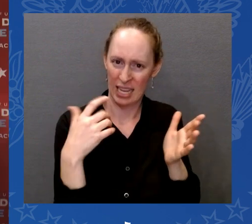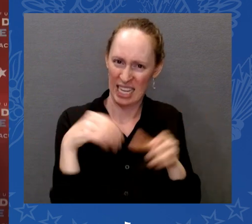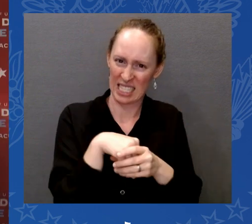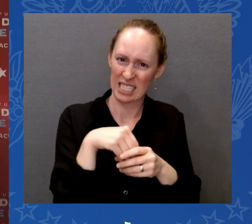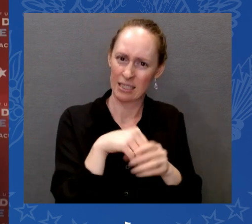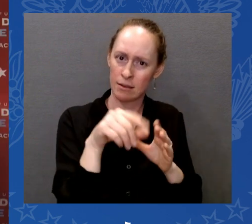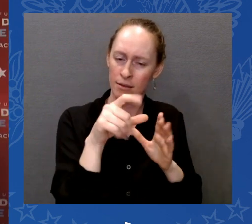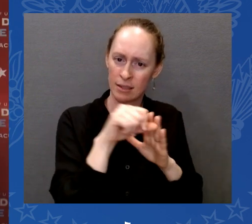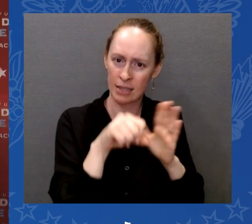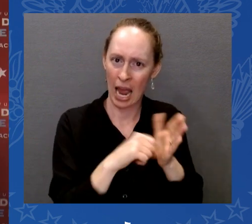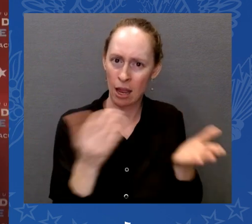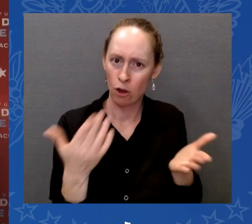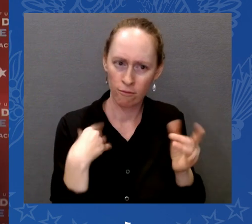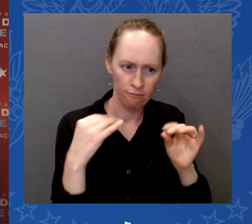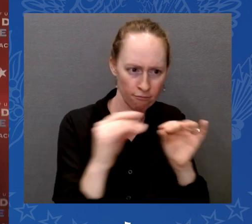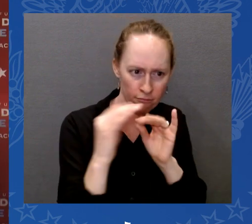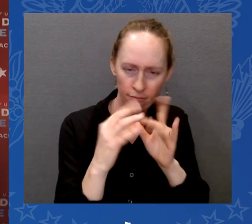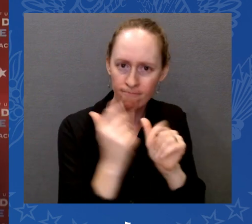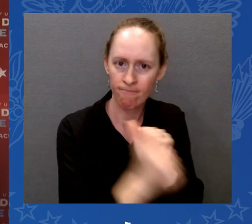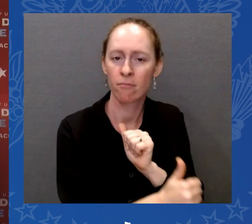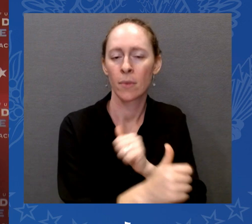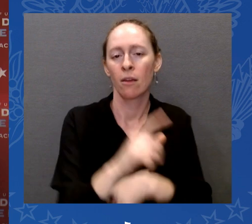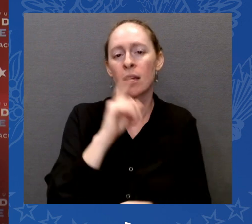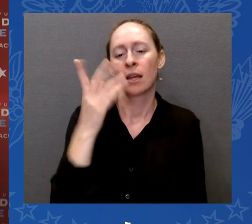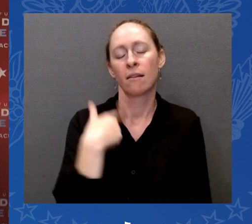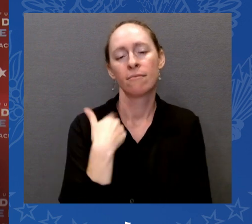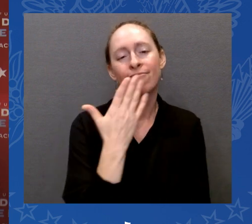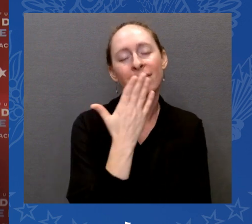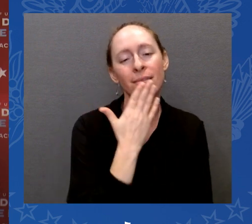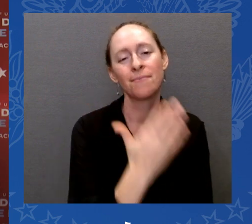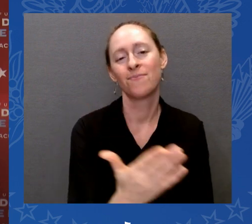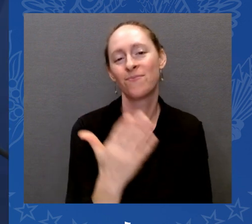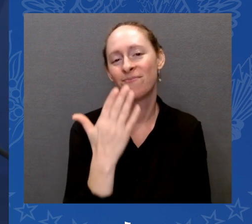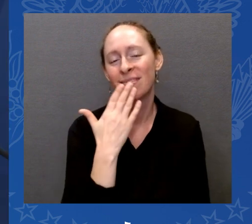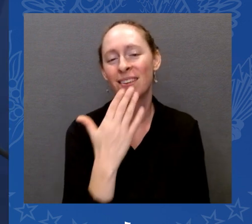Cooney. I thank Majority Leader Andre Stewart-Cousins. I thank the Speaker, Carl